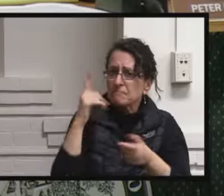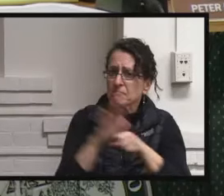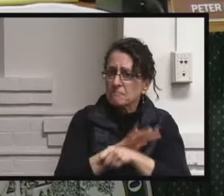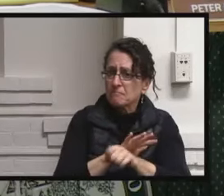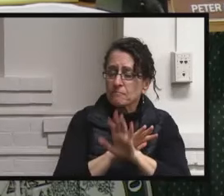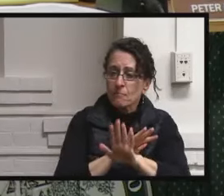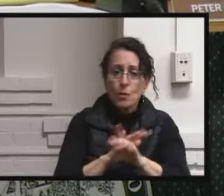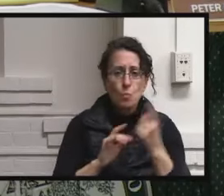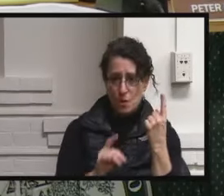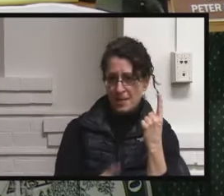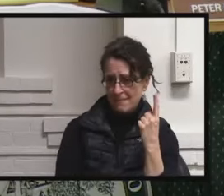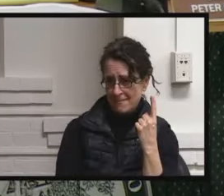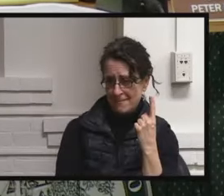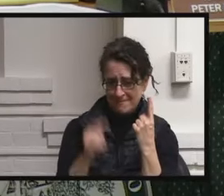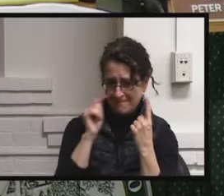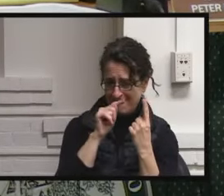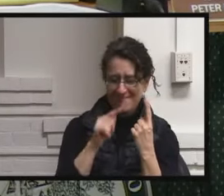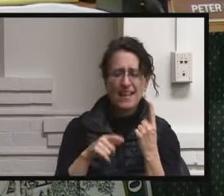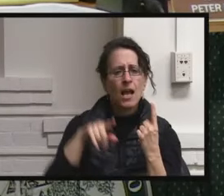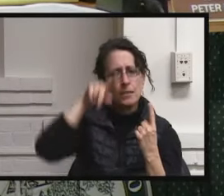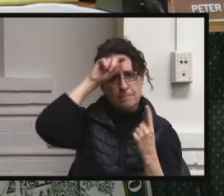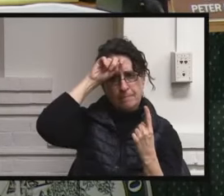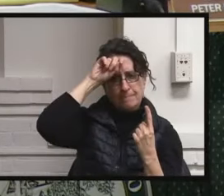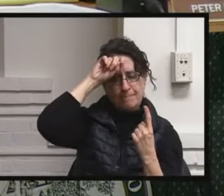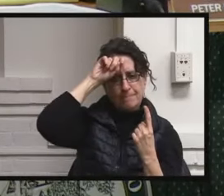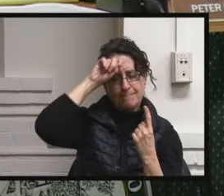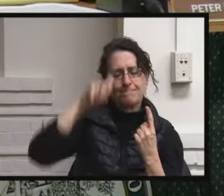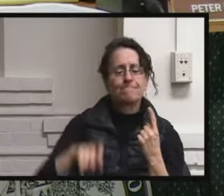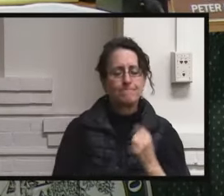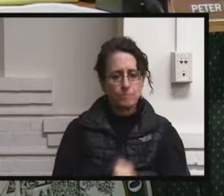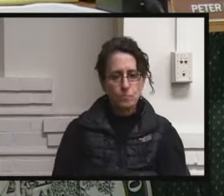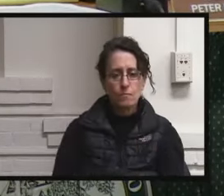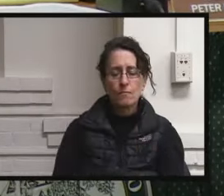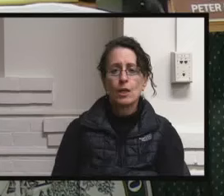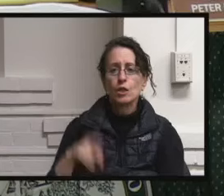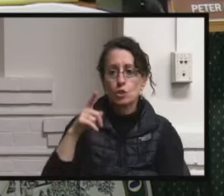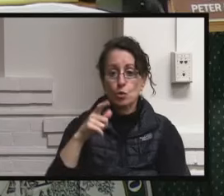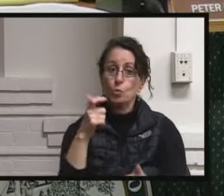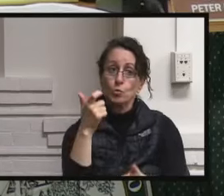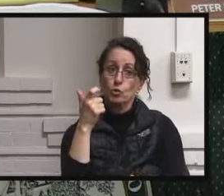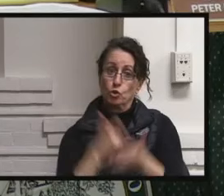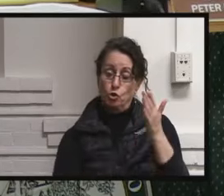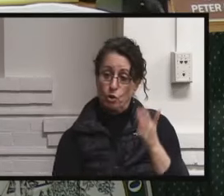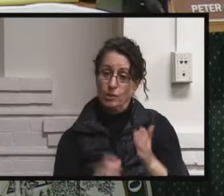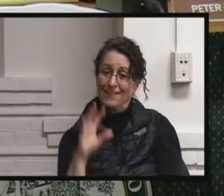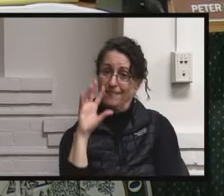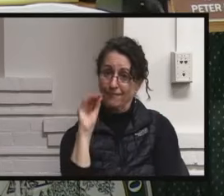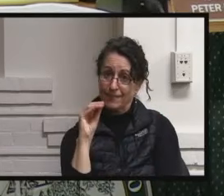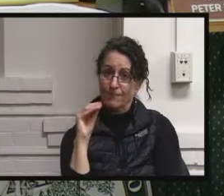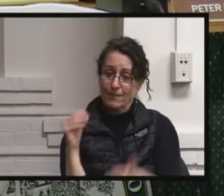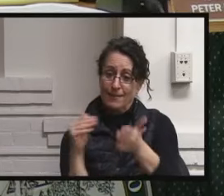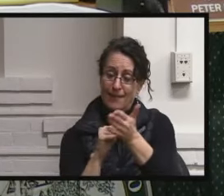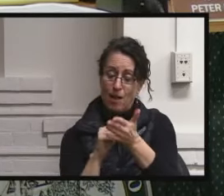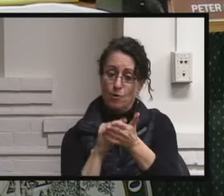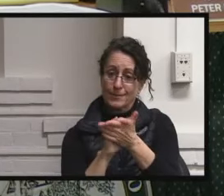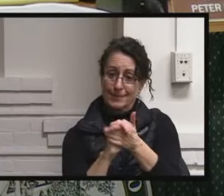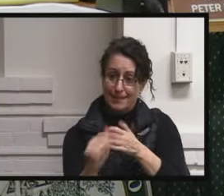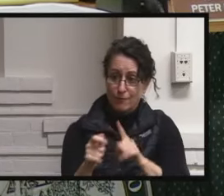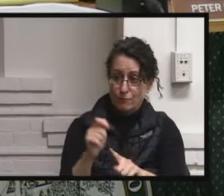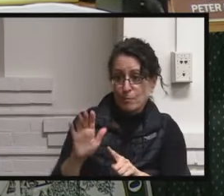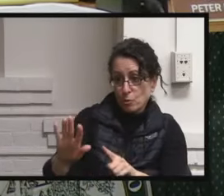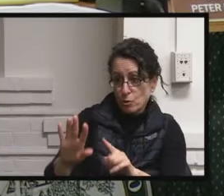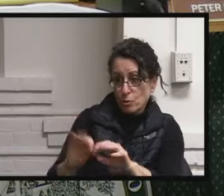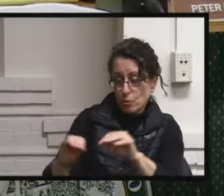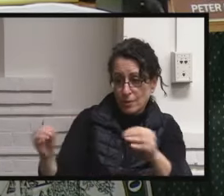still don't understand why the town of Brattleboro is being assessed $50,000 by the Solid Waste